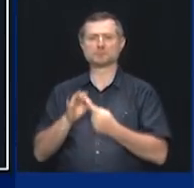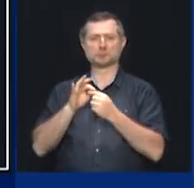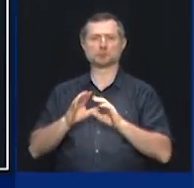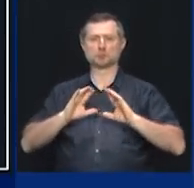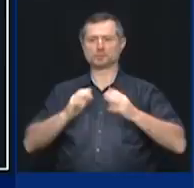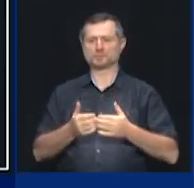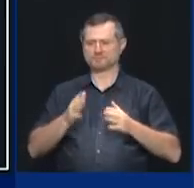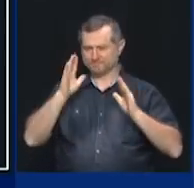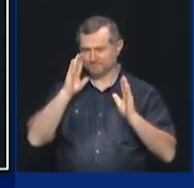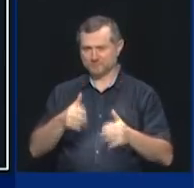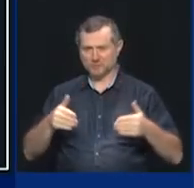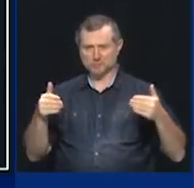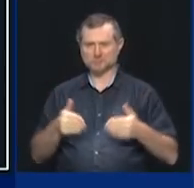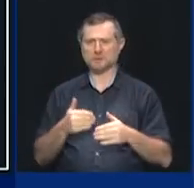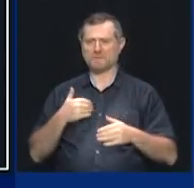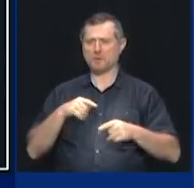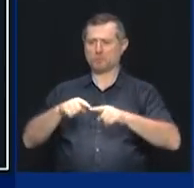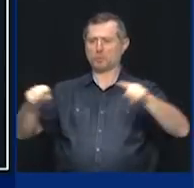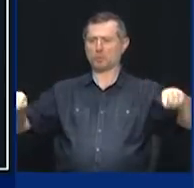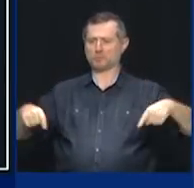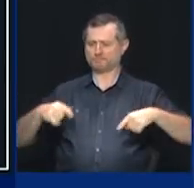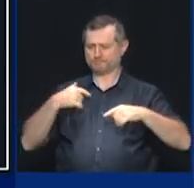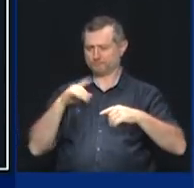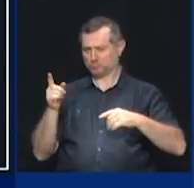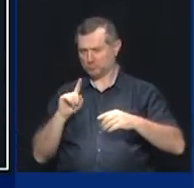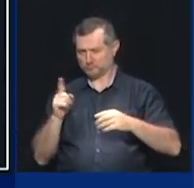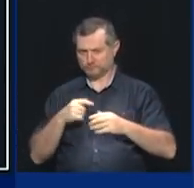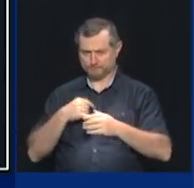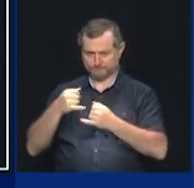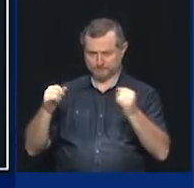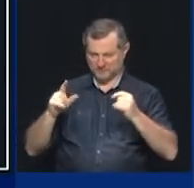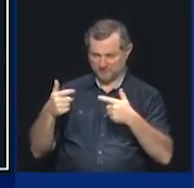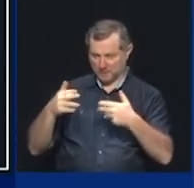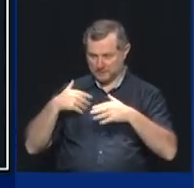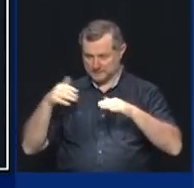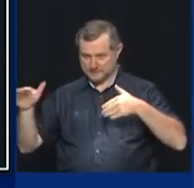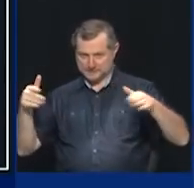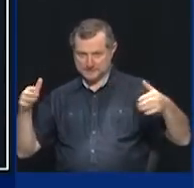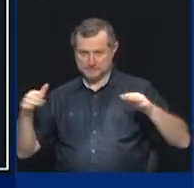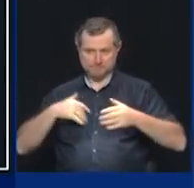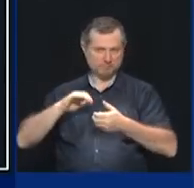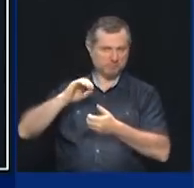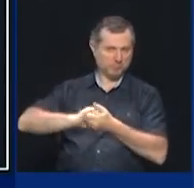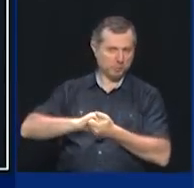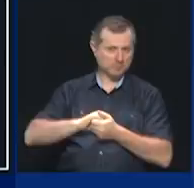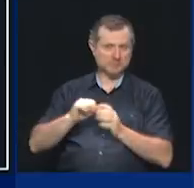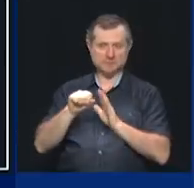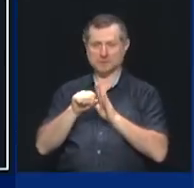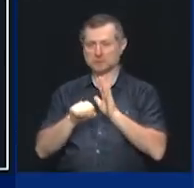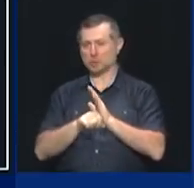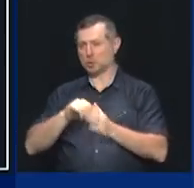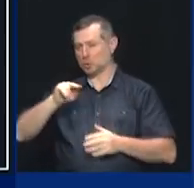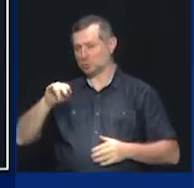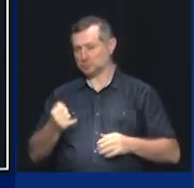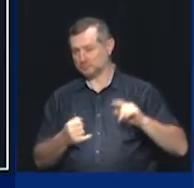illegal guns from coming in. We're then going to work with our partner states, New Jersey, Connecticut, Pennsylvania. We're